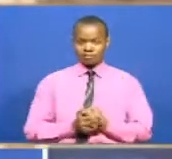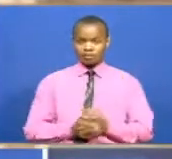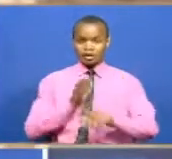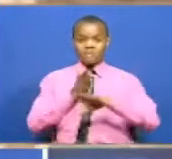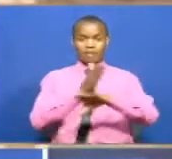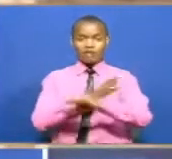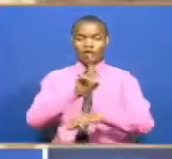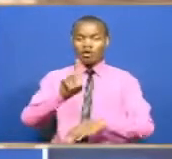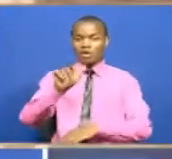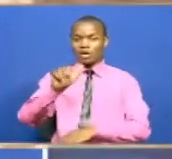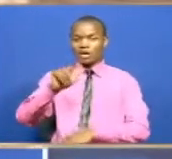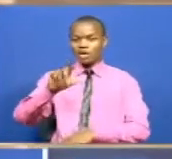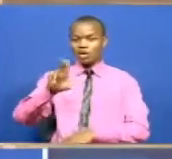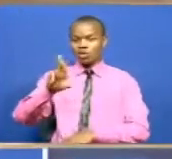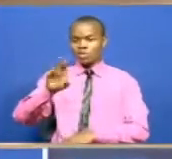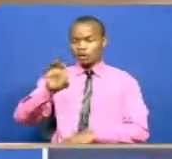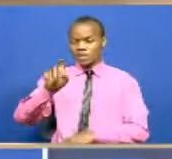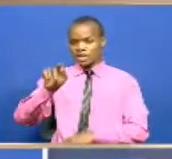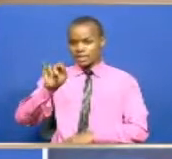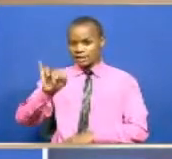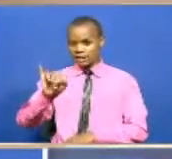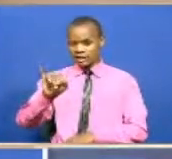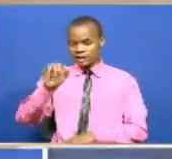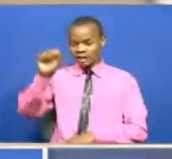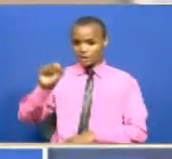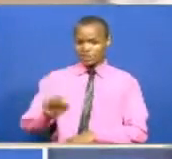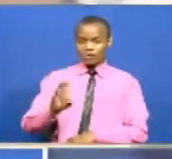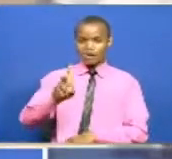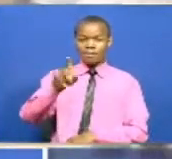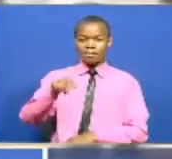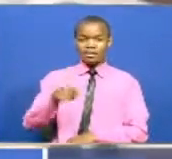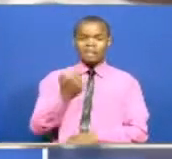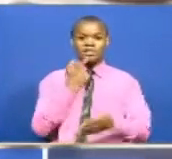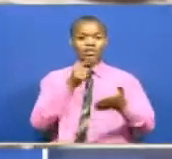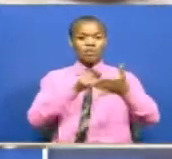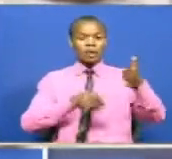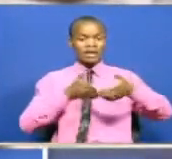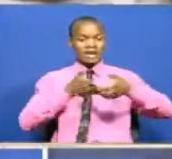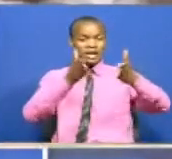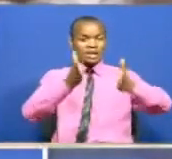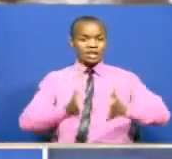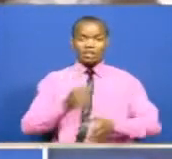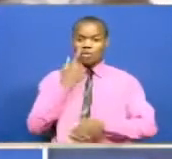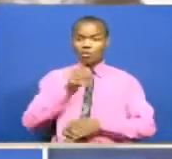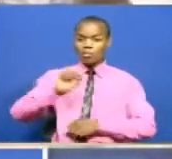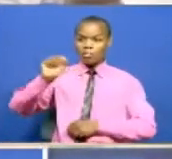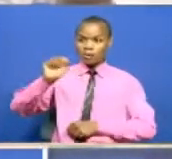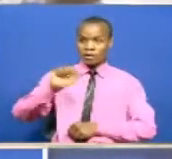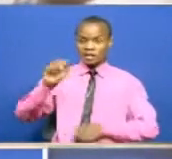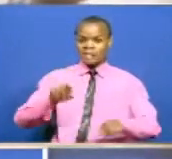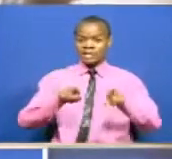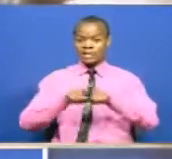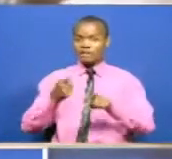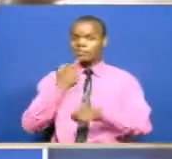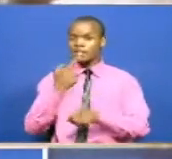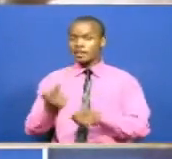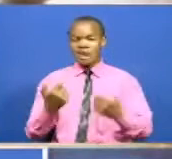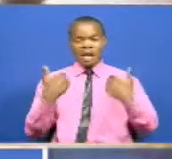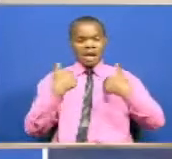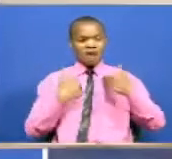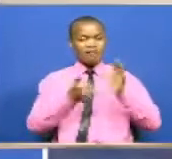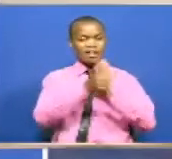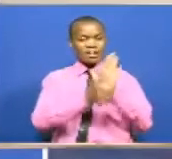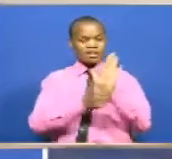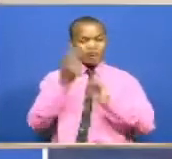who was present, also hit out at leaders already campaigning and dishing out handouts claiming they do not have an agenda for the